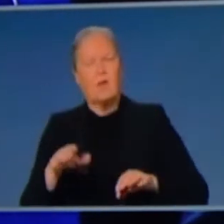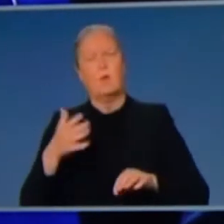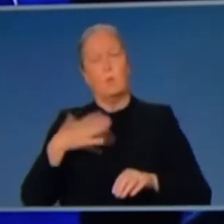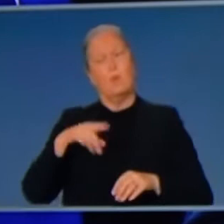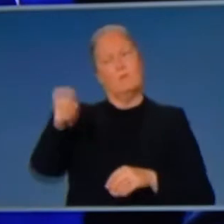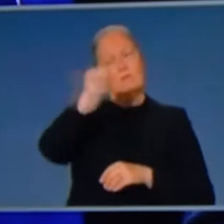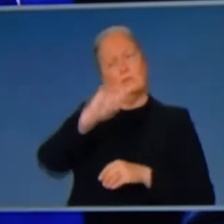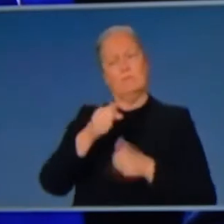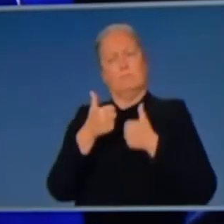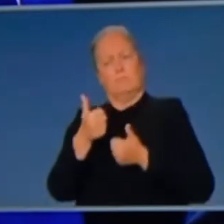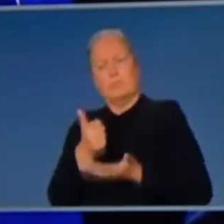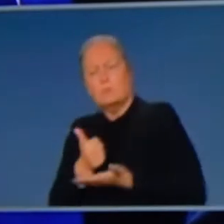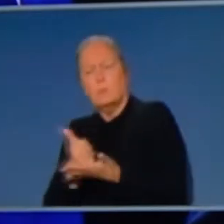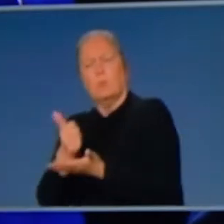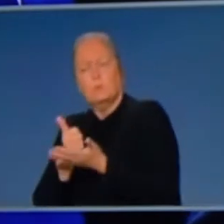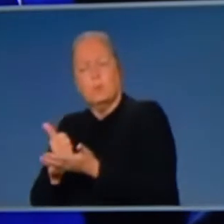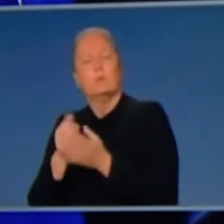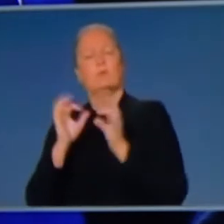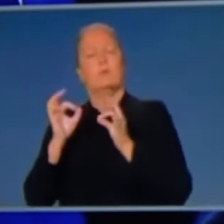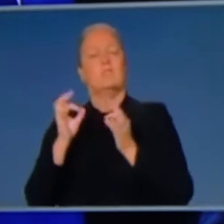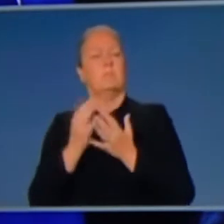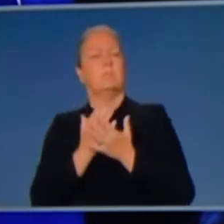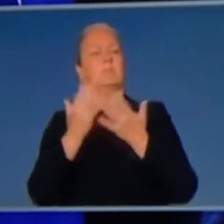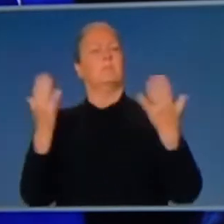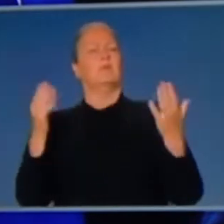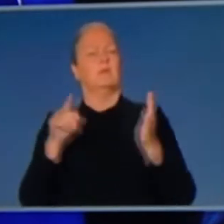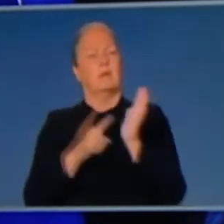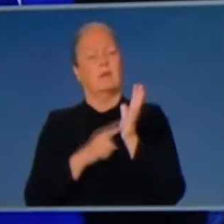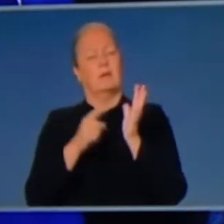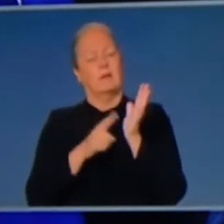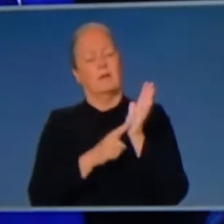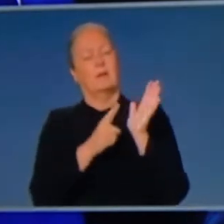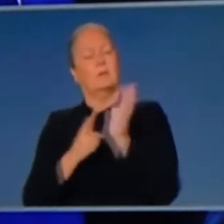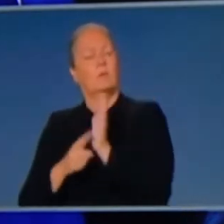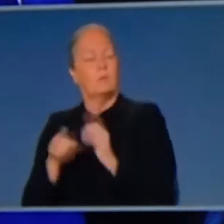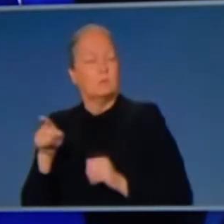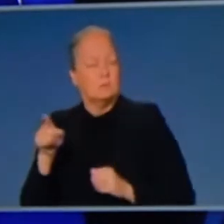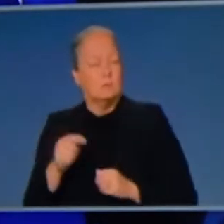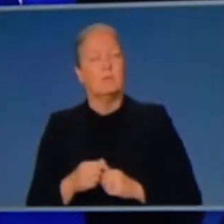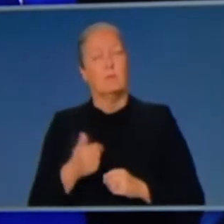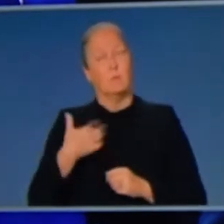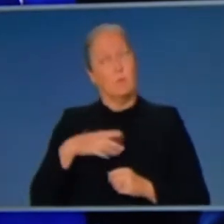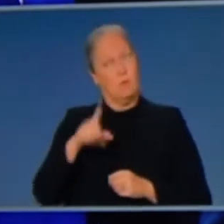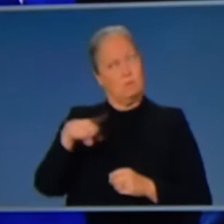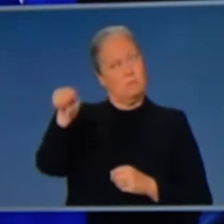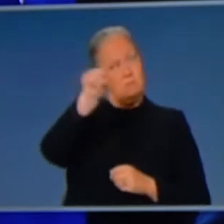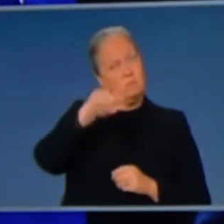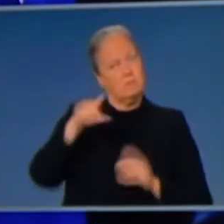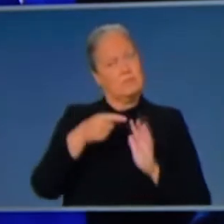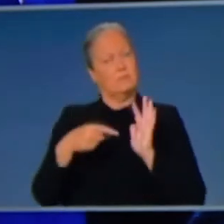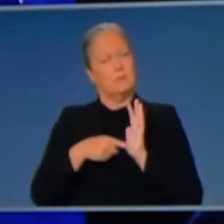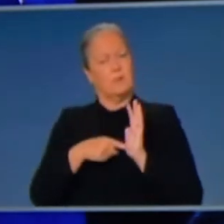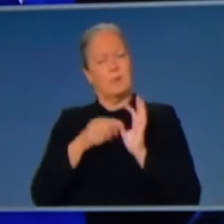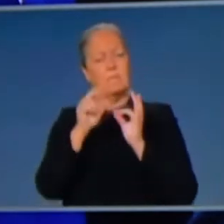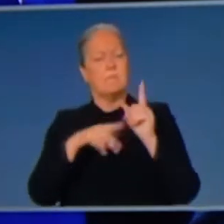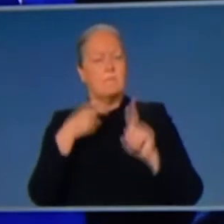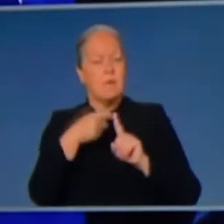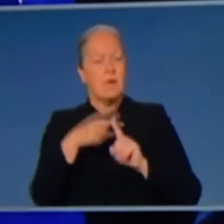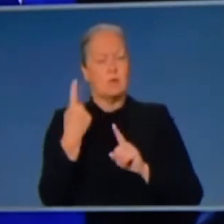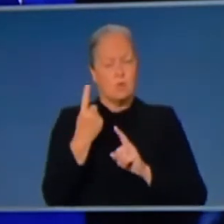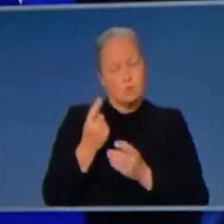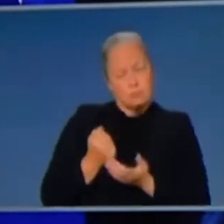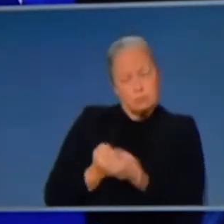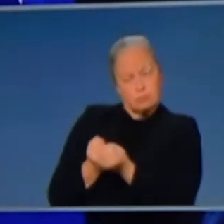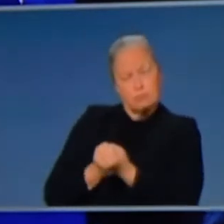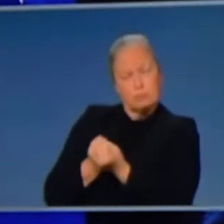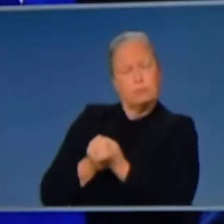many larger landlords. We will expect those banks to be providing the same levels of support and cooperation as